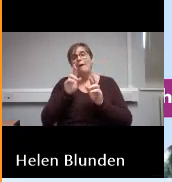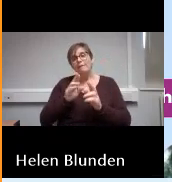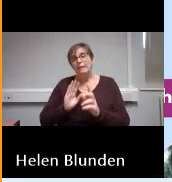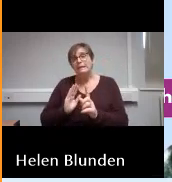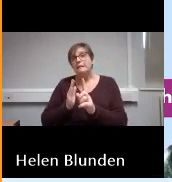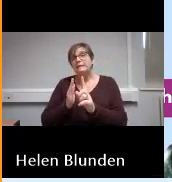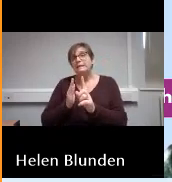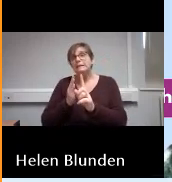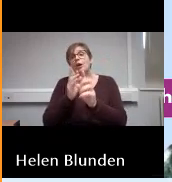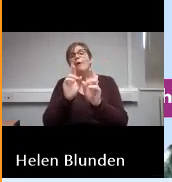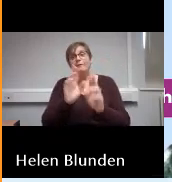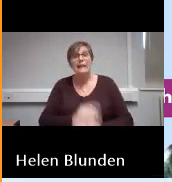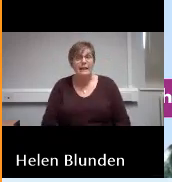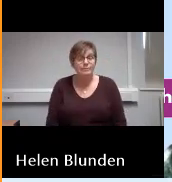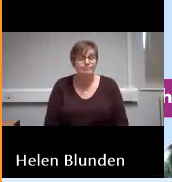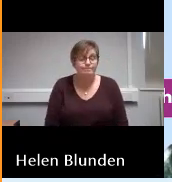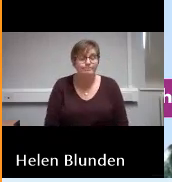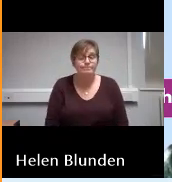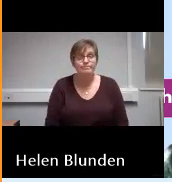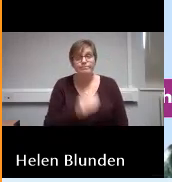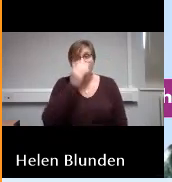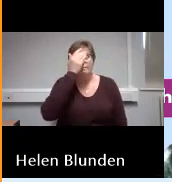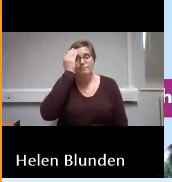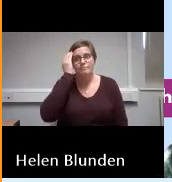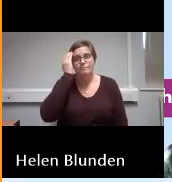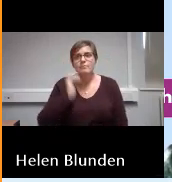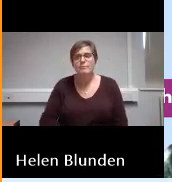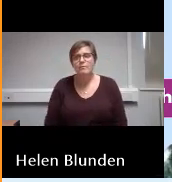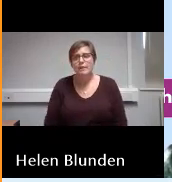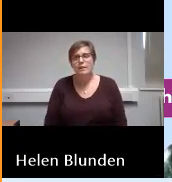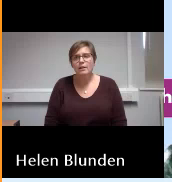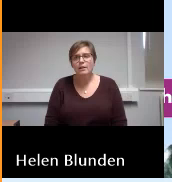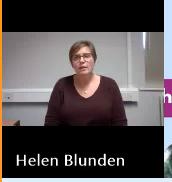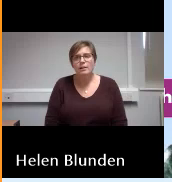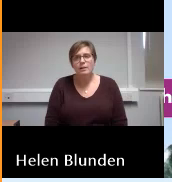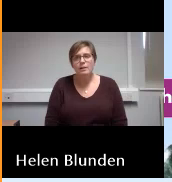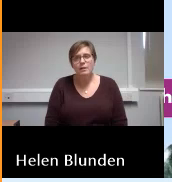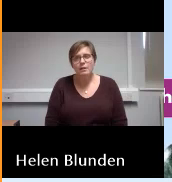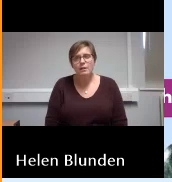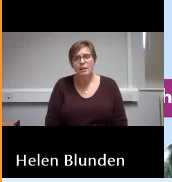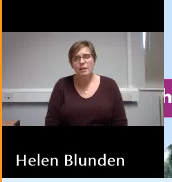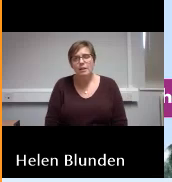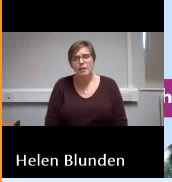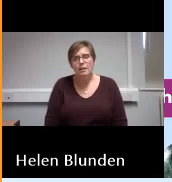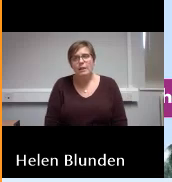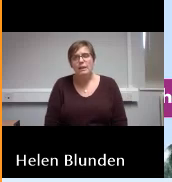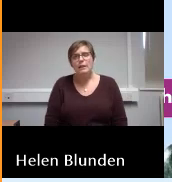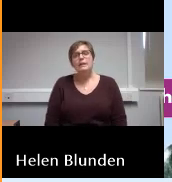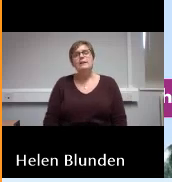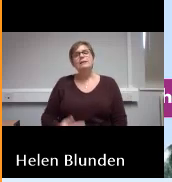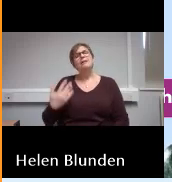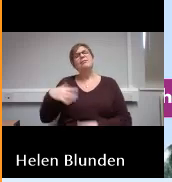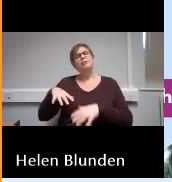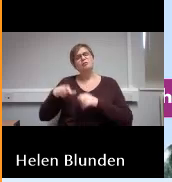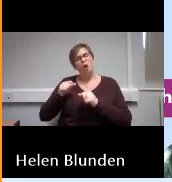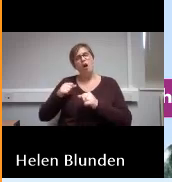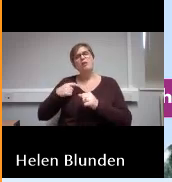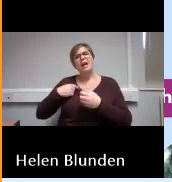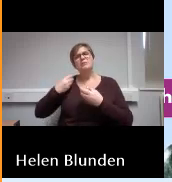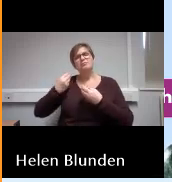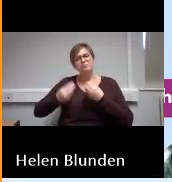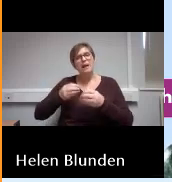direction. Yeah, I think there's an element of when at the beginning, where I talked about the